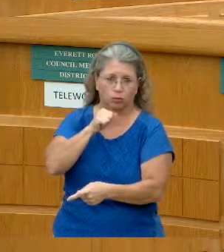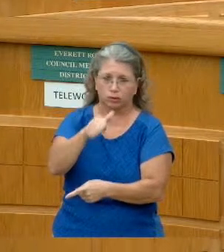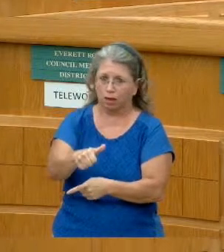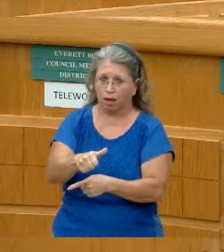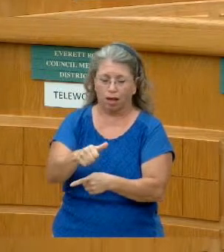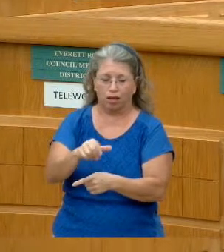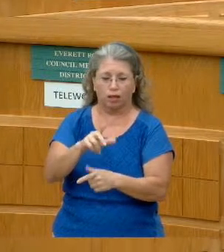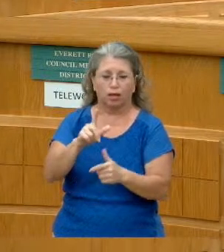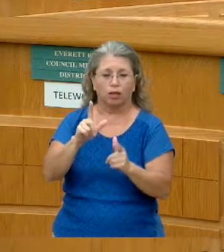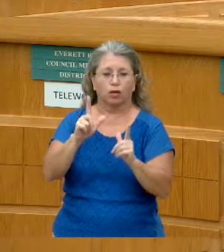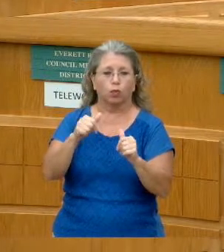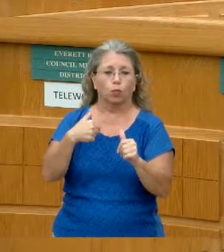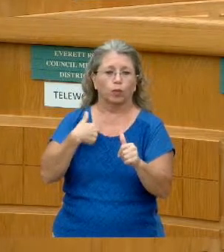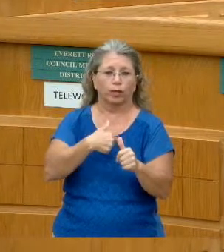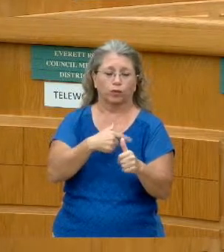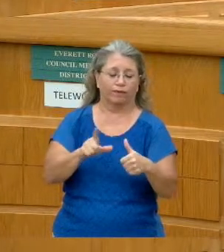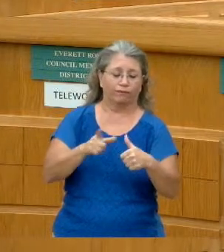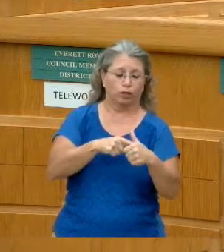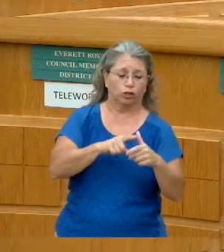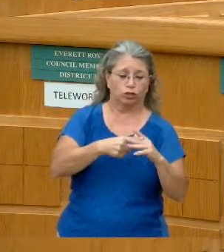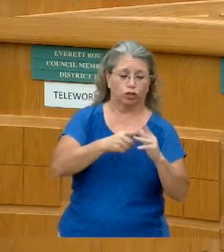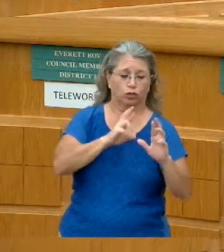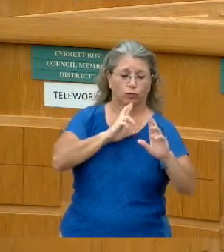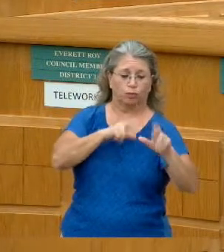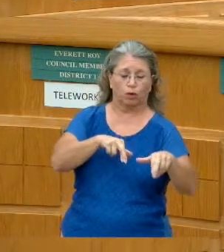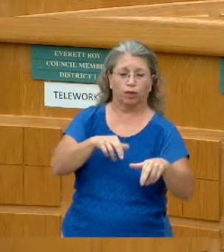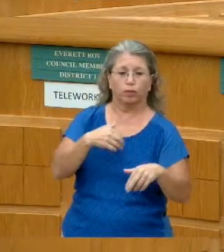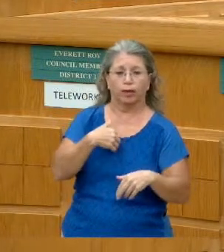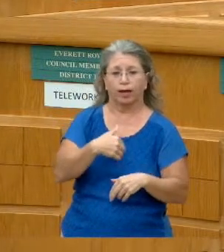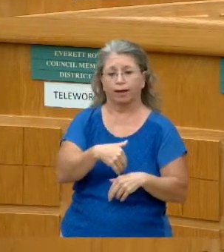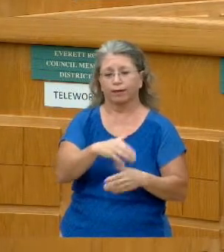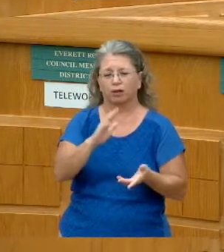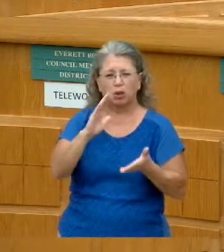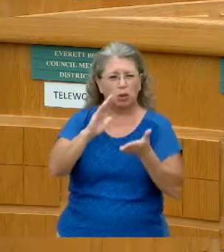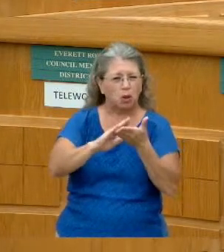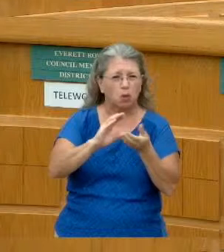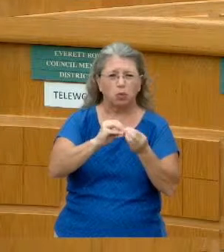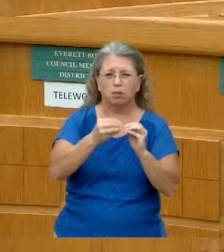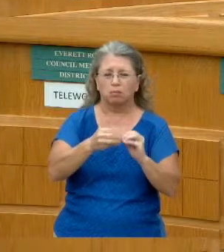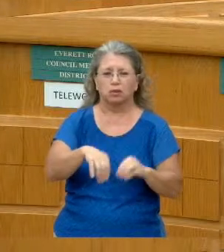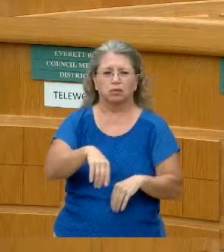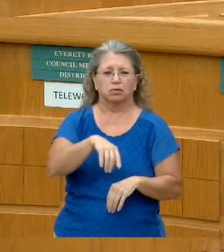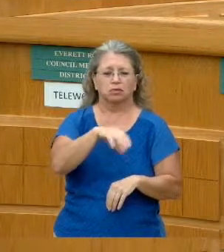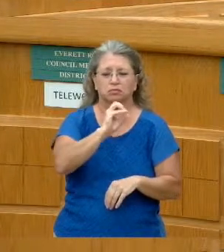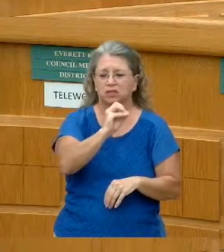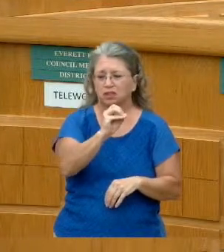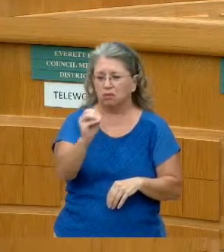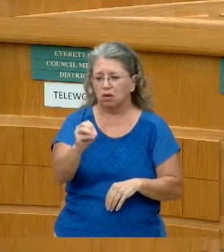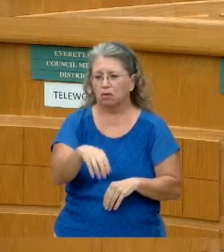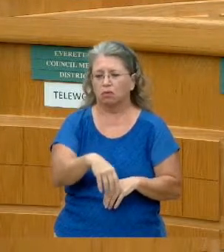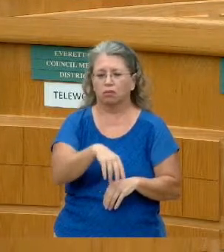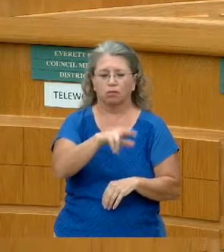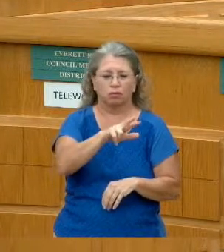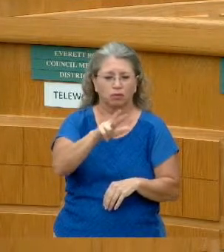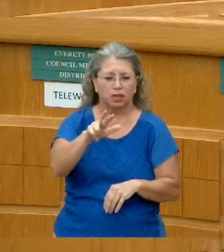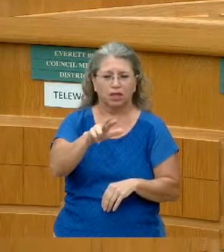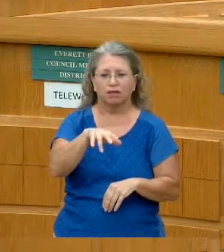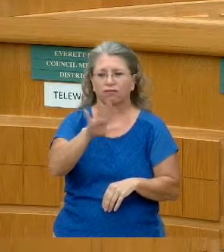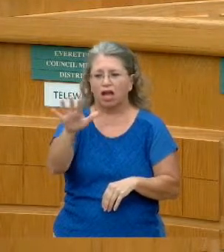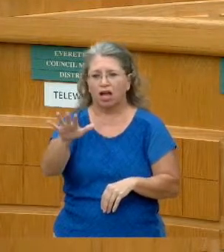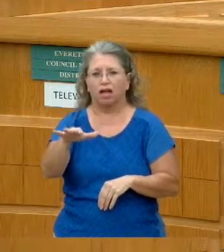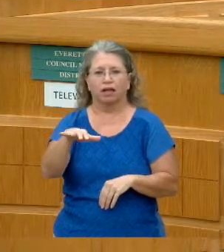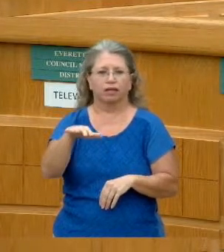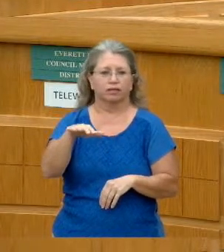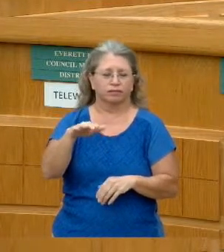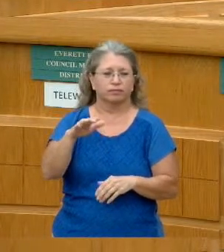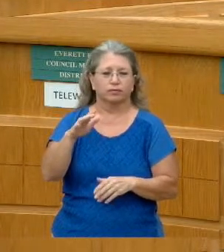started reporting, we had zeros, 3s, 5s, a couple of days with zeros in a row. That's where we want to get back